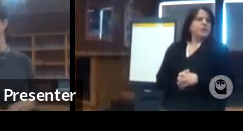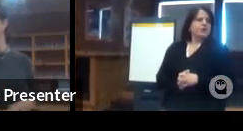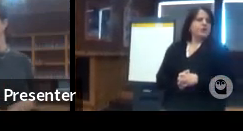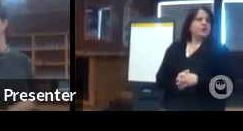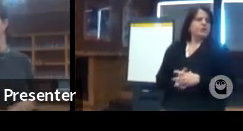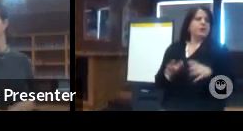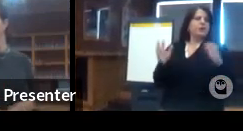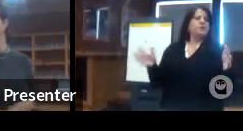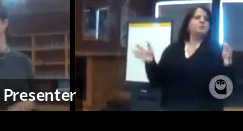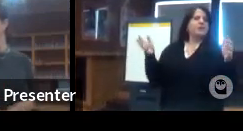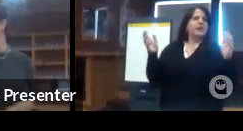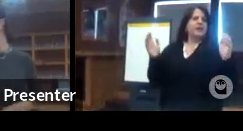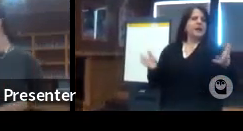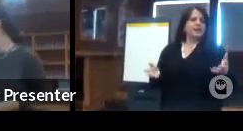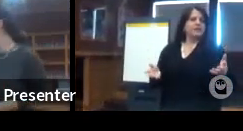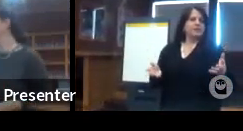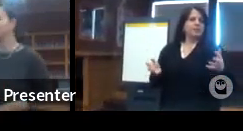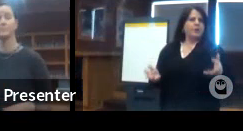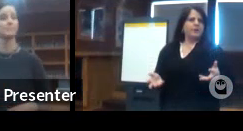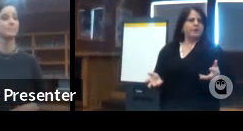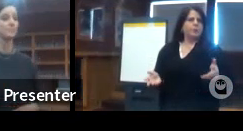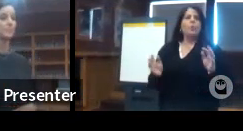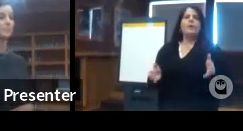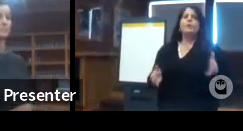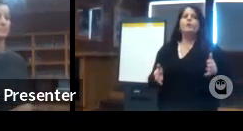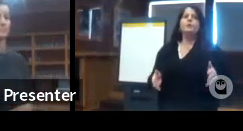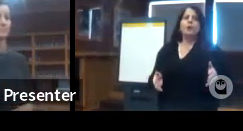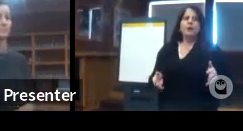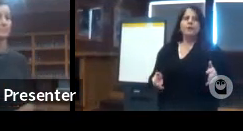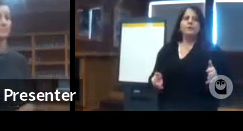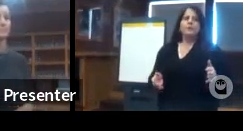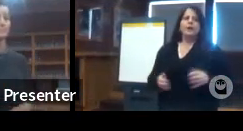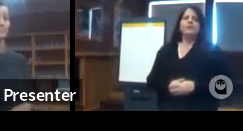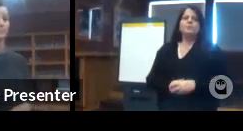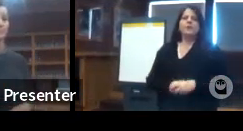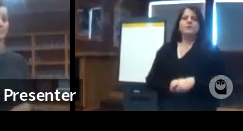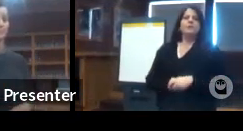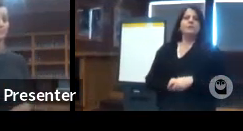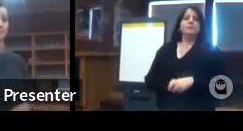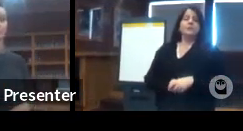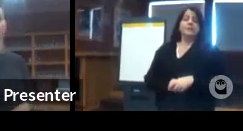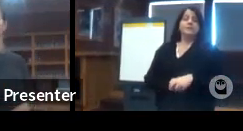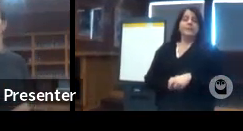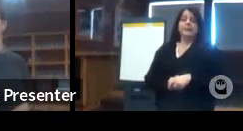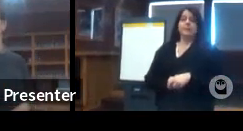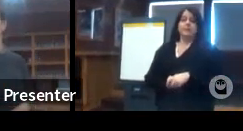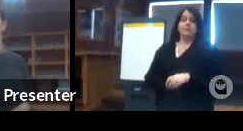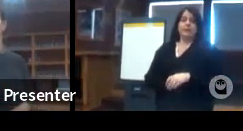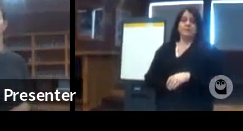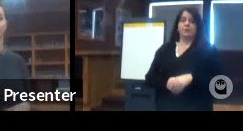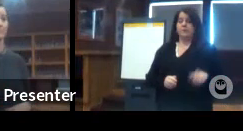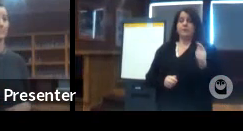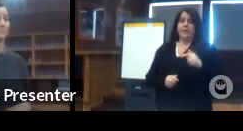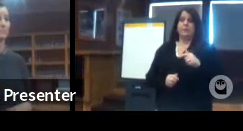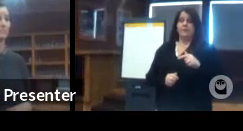Just to encourage you to engage with it, whether or not at this point you're sitting there going, well, that's fine, but I'm never